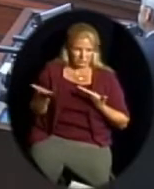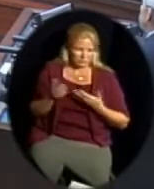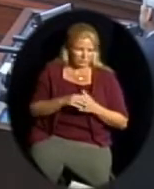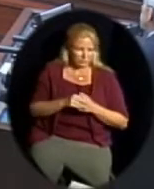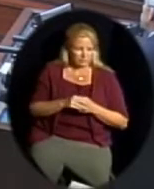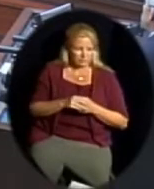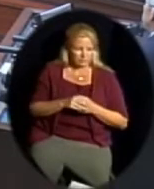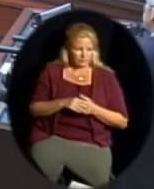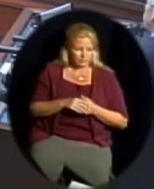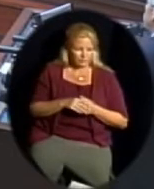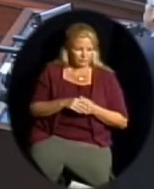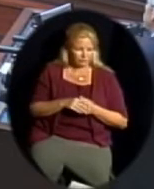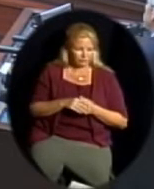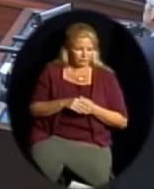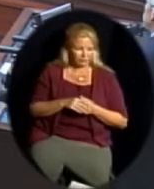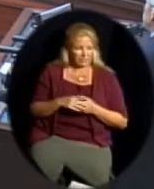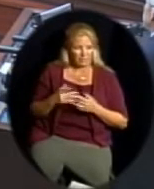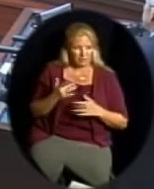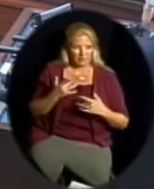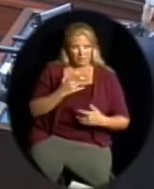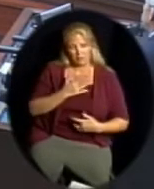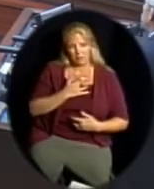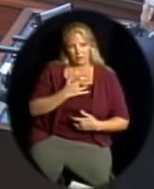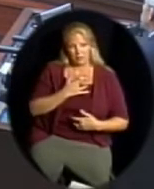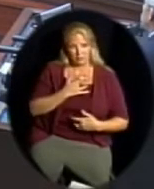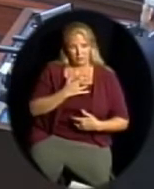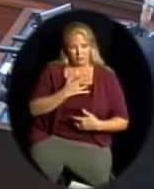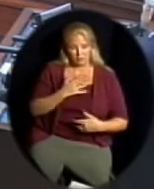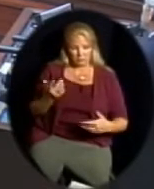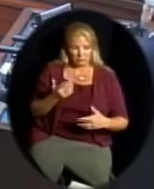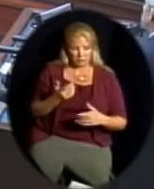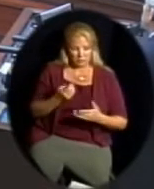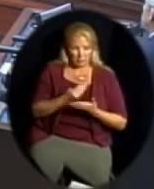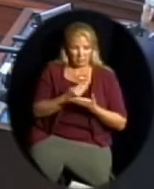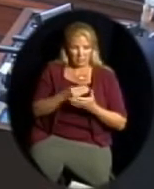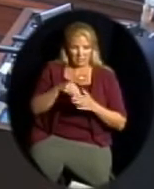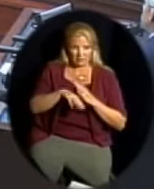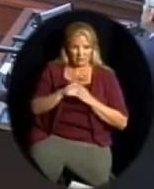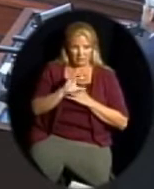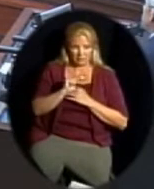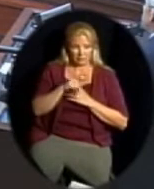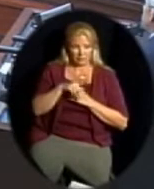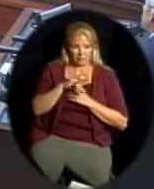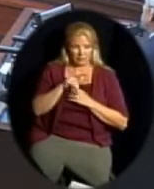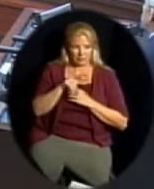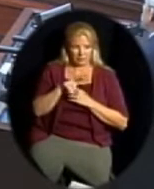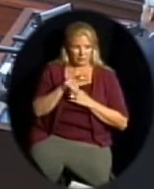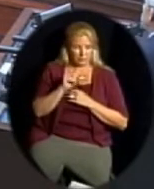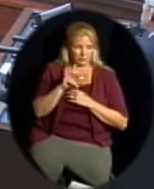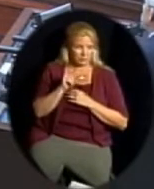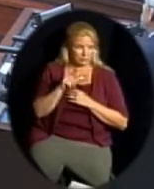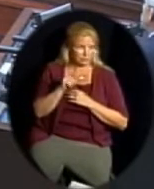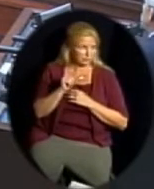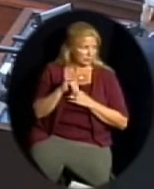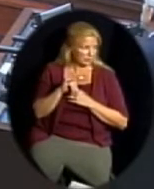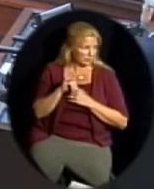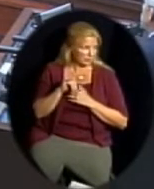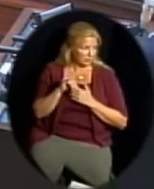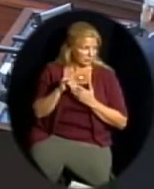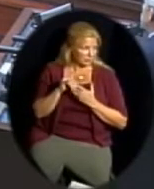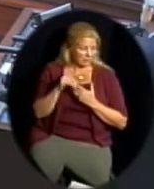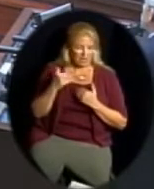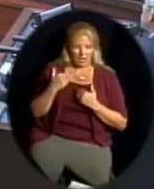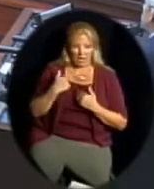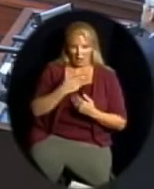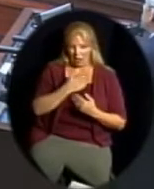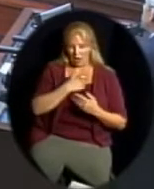There are traditionally out of capital outlay the infrastructure of, let's say, our network, our system